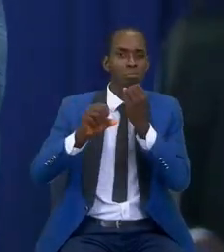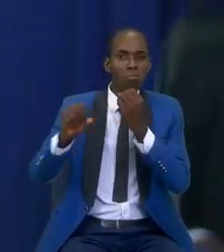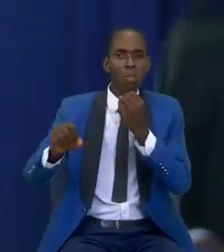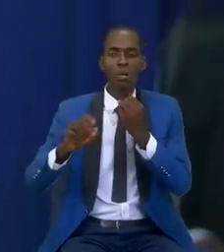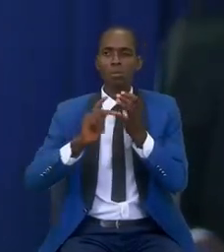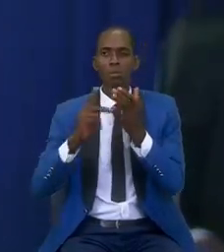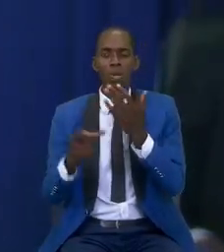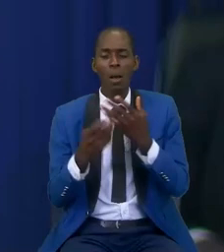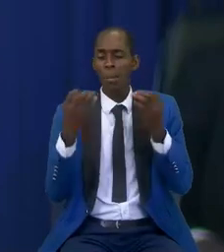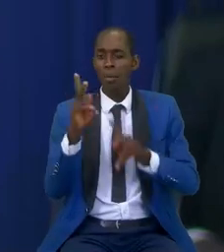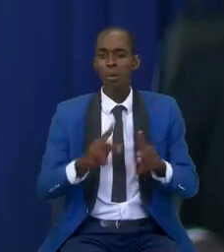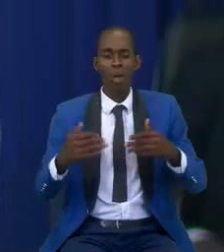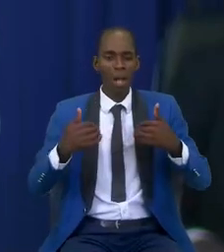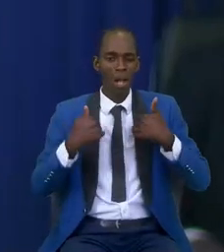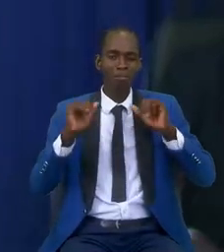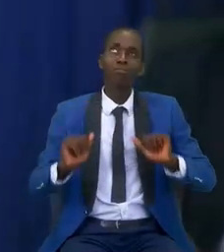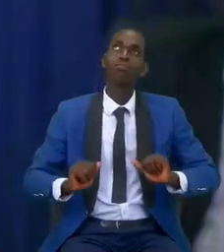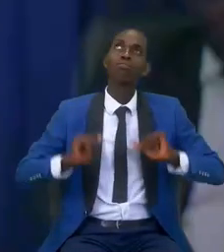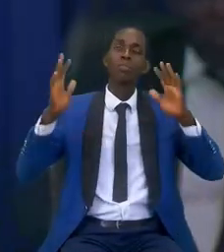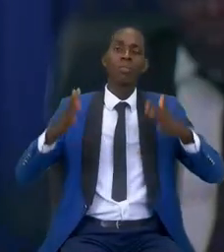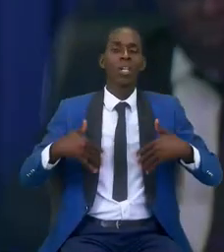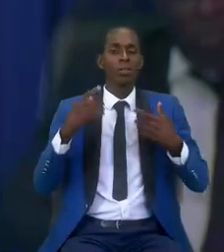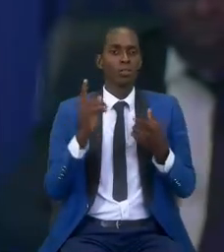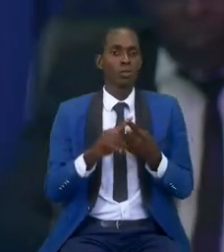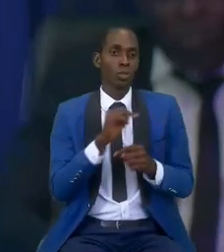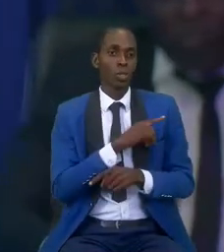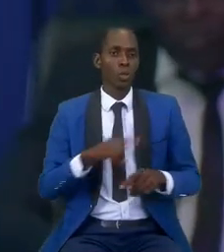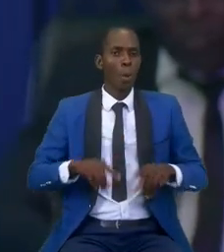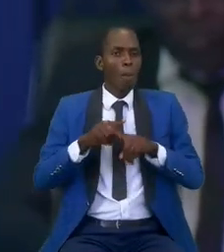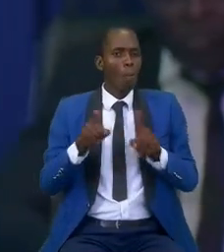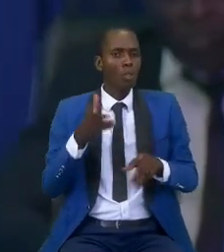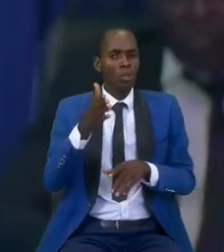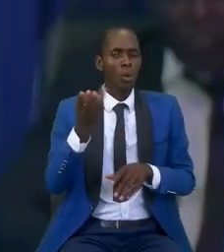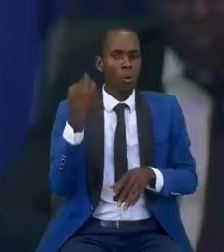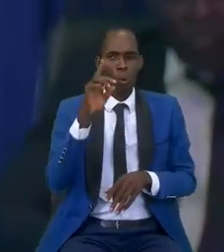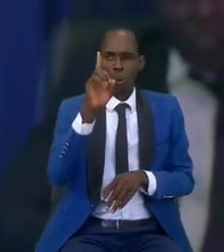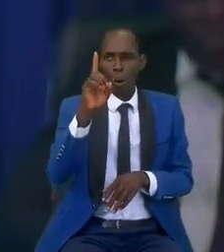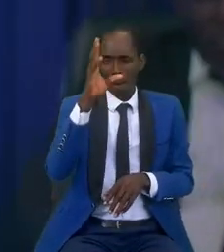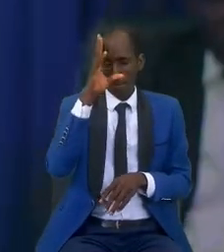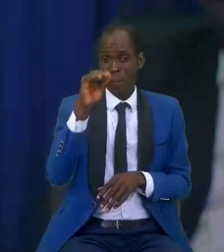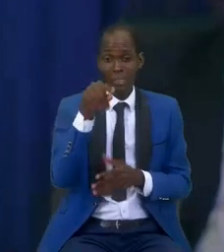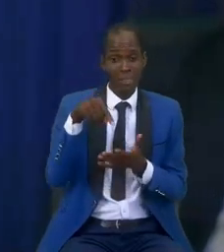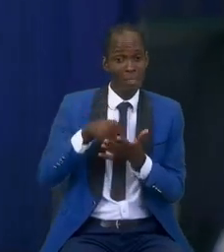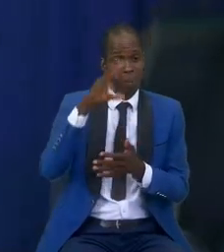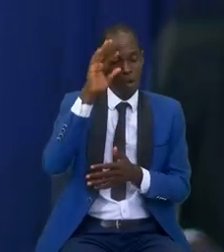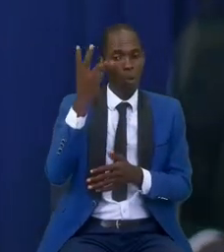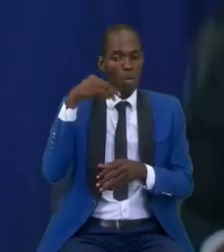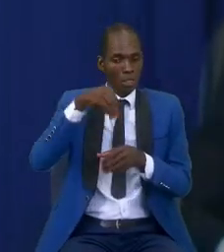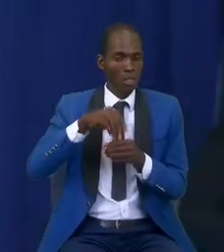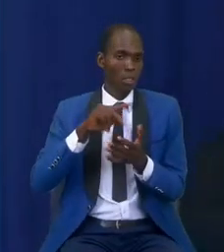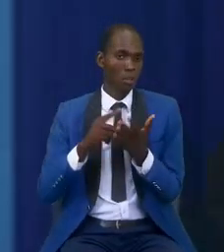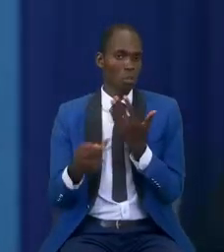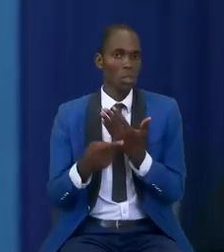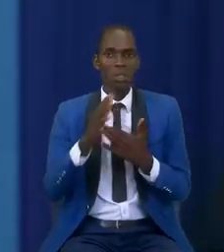this man was in that Crusade he didn't give his life to the Lord he wasn't safe all of a sudden conviction Came